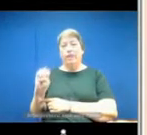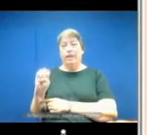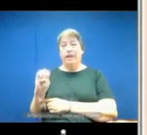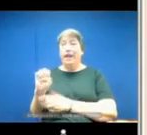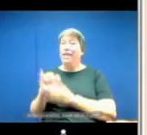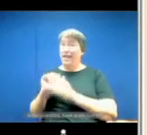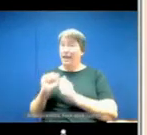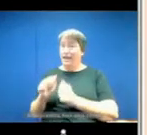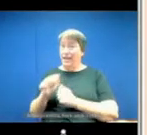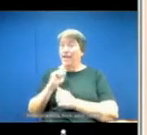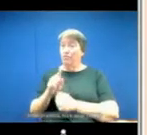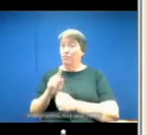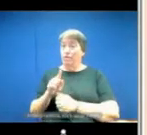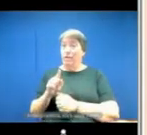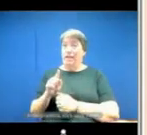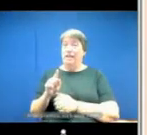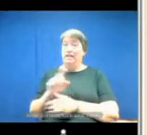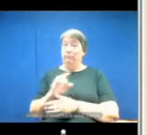the conduct of the proceeding.